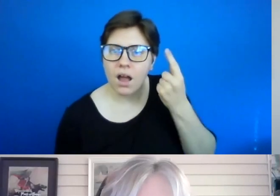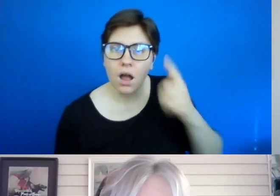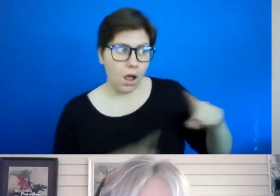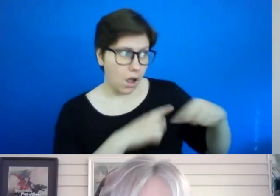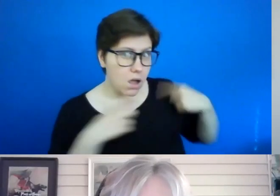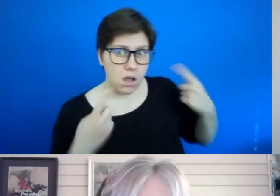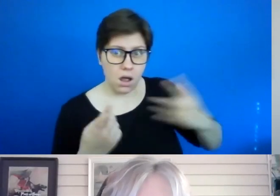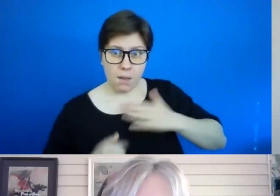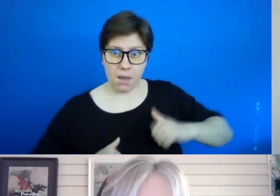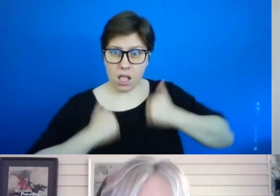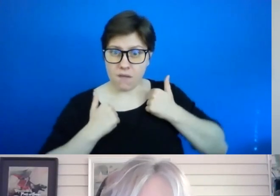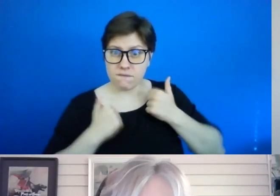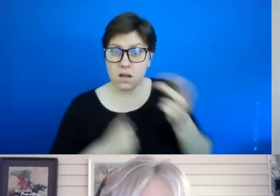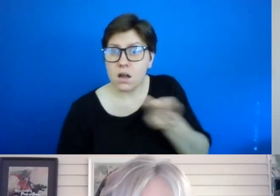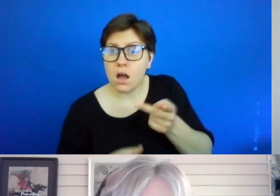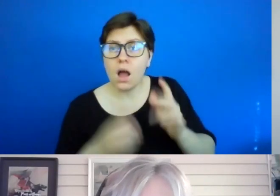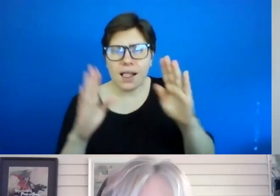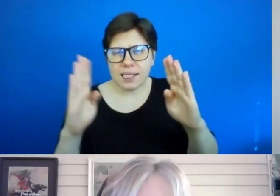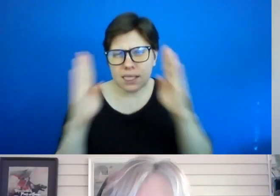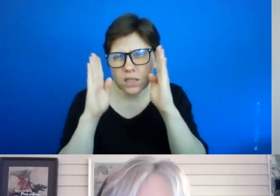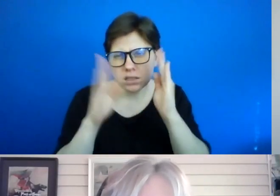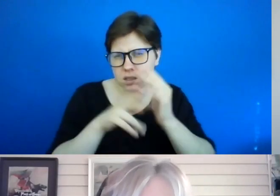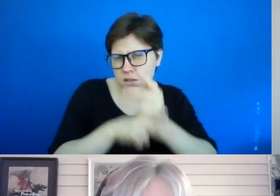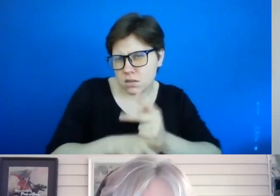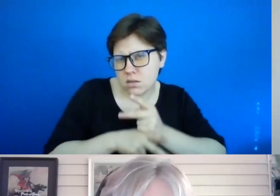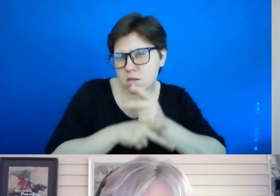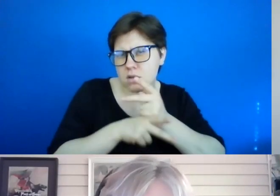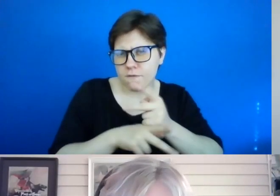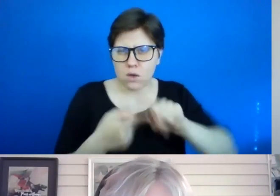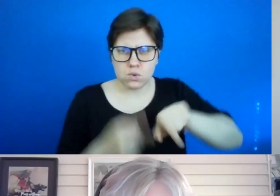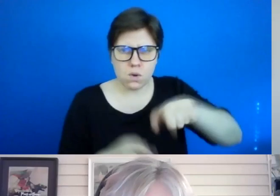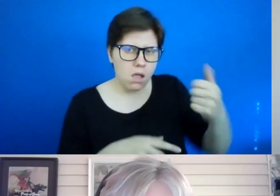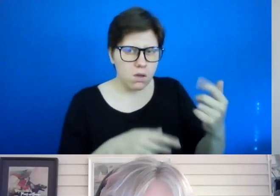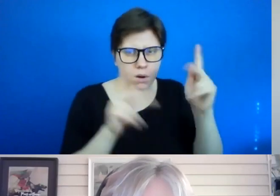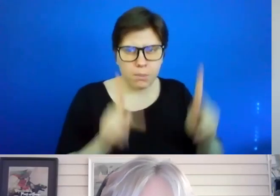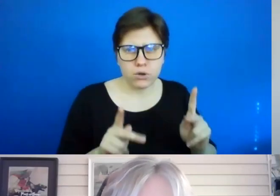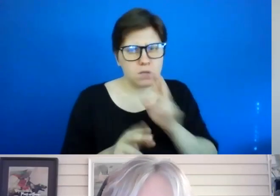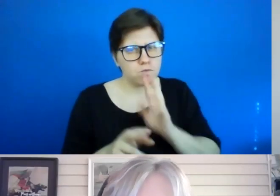who listened so carefully to what the other person was saying